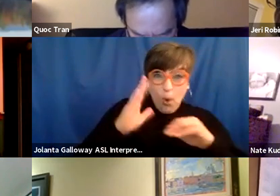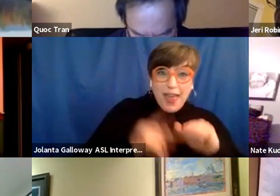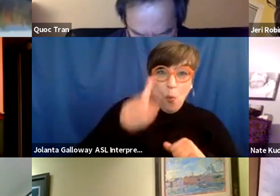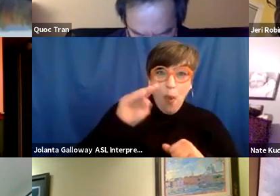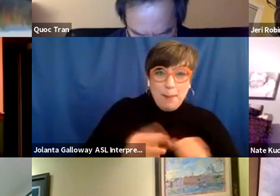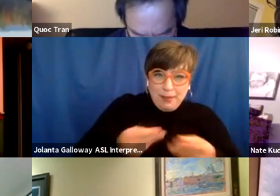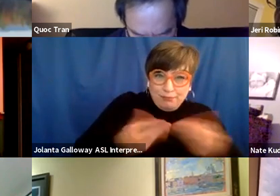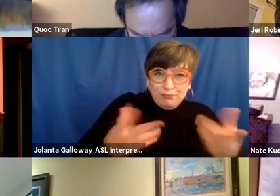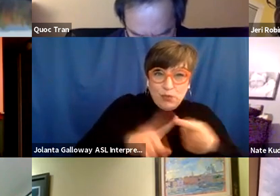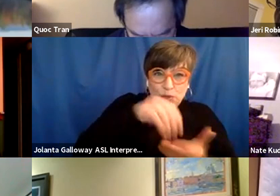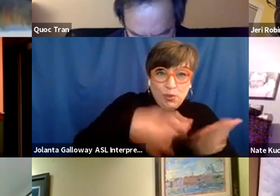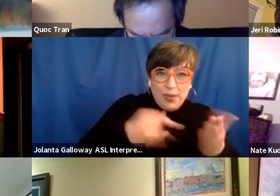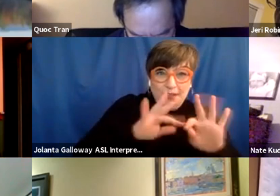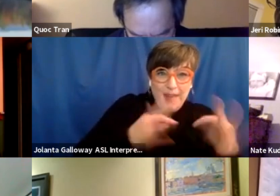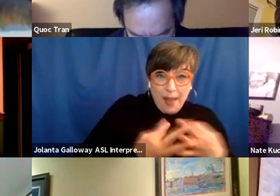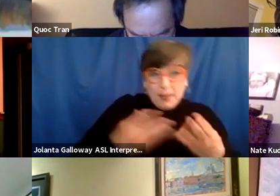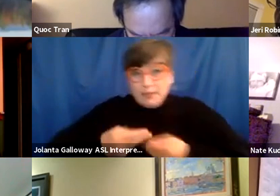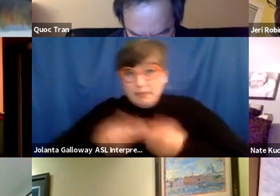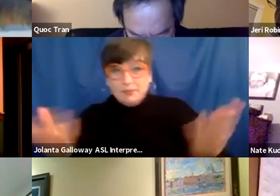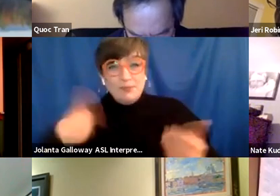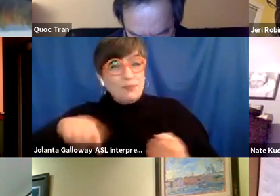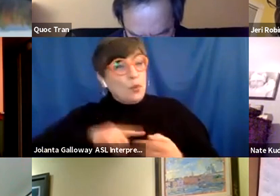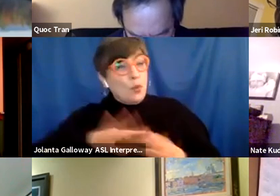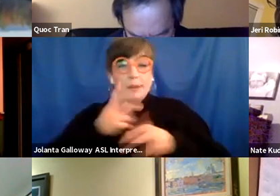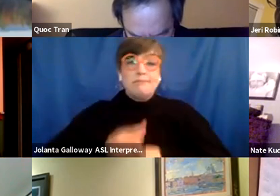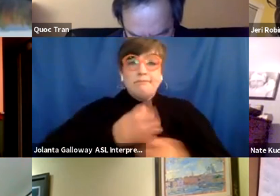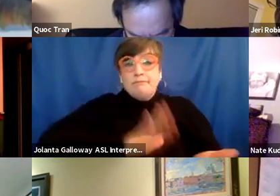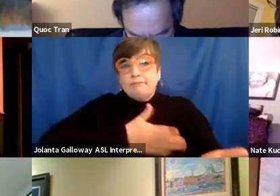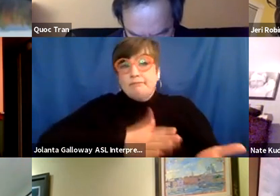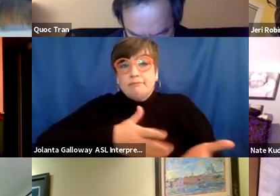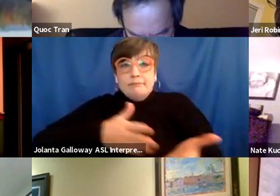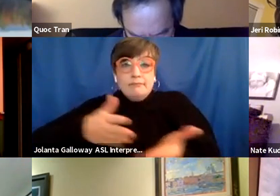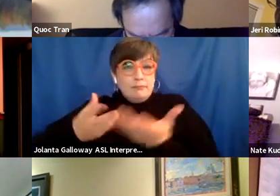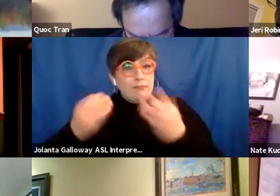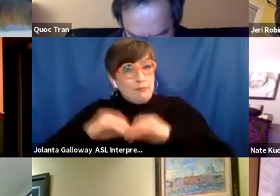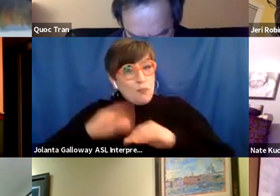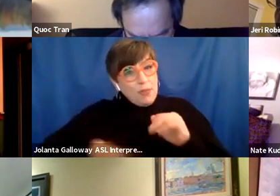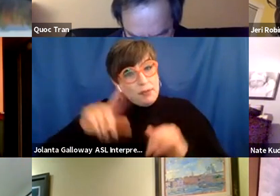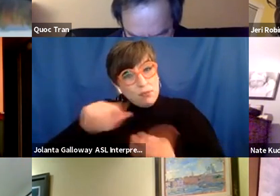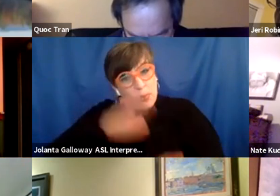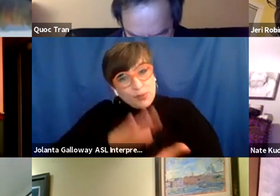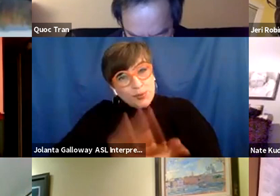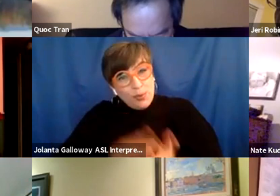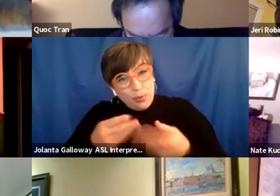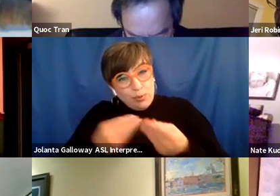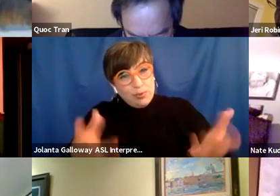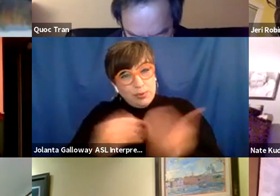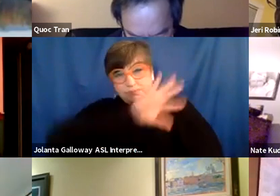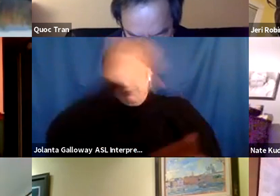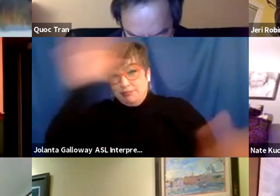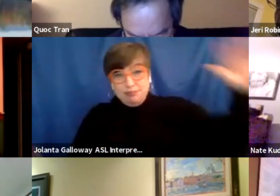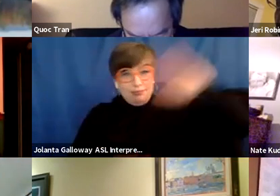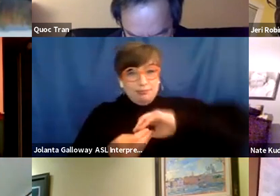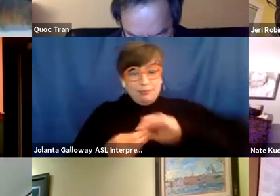and families. We began producing fresh meals at more than 20 schools, leading to more than 250,000 of